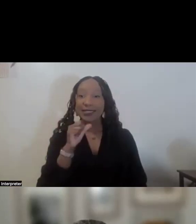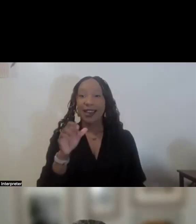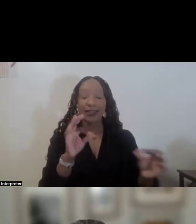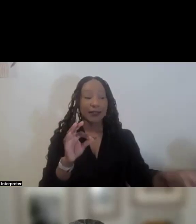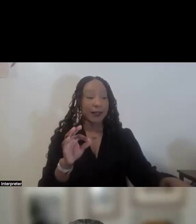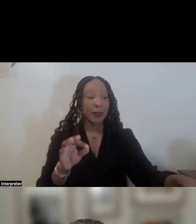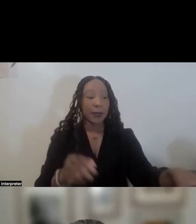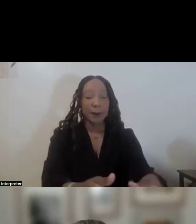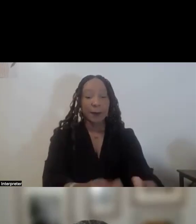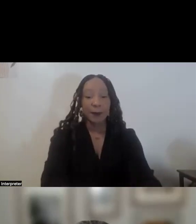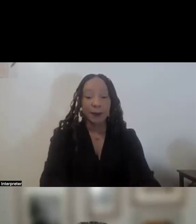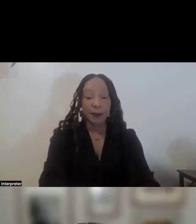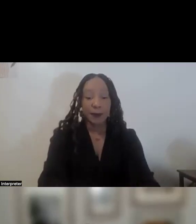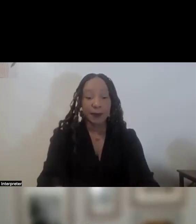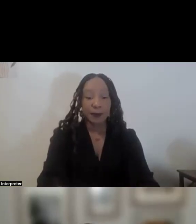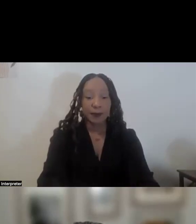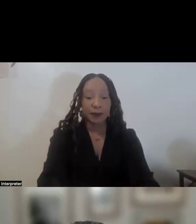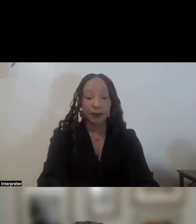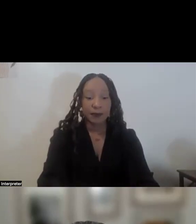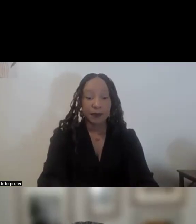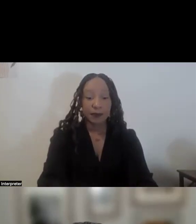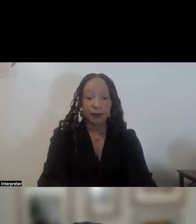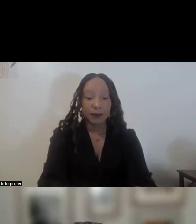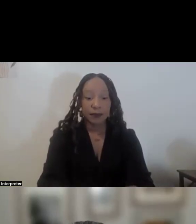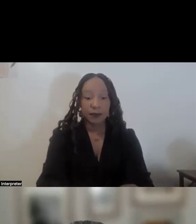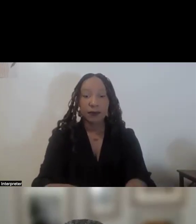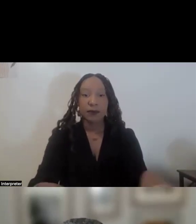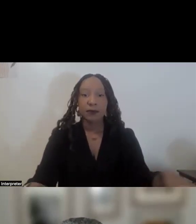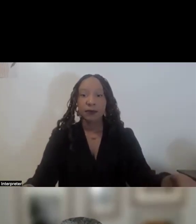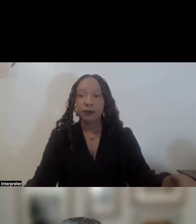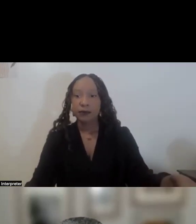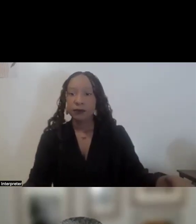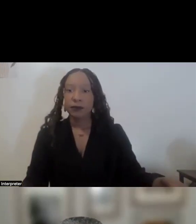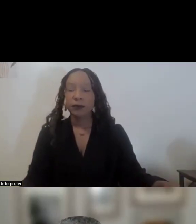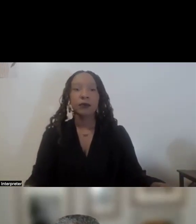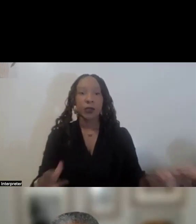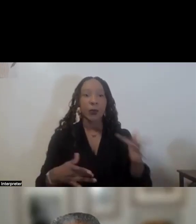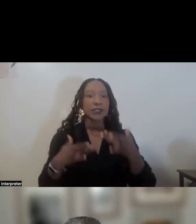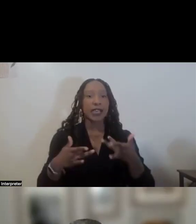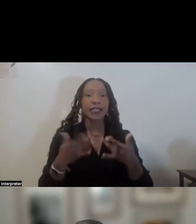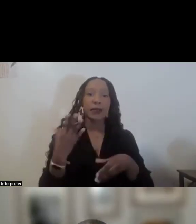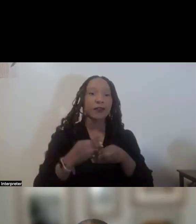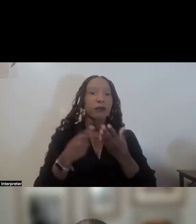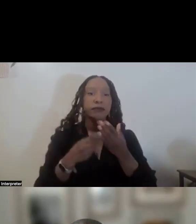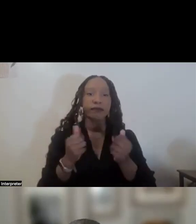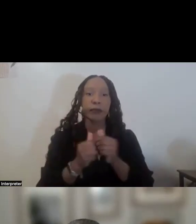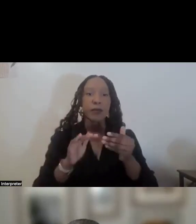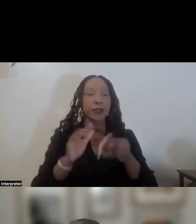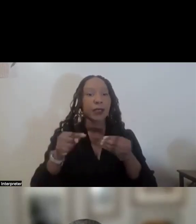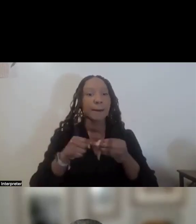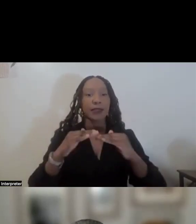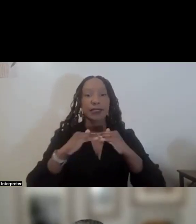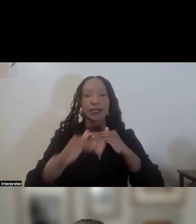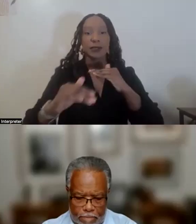process, we are excited to be starting this next stage of an ongoing dialogue with the community about this Stabilization Center.